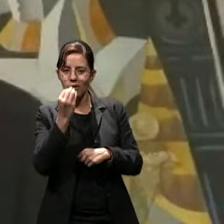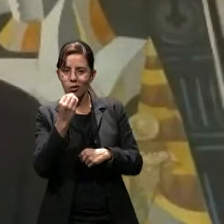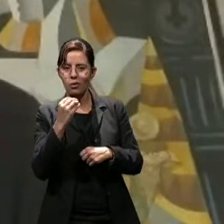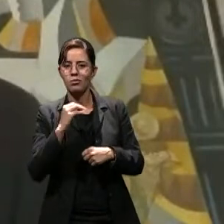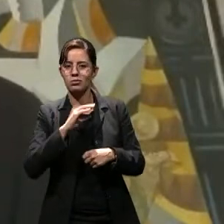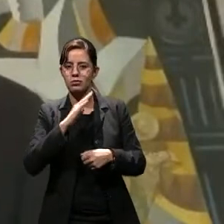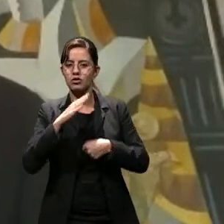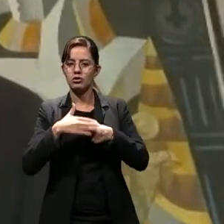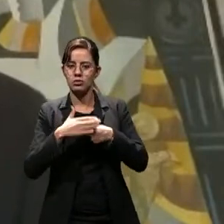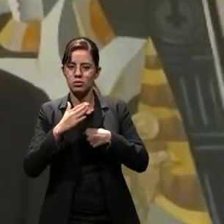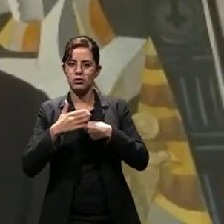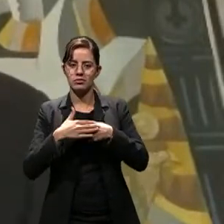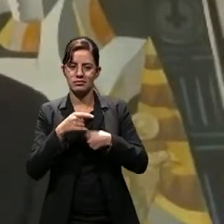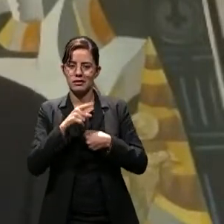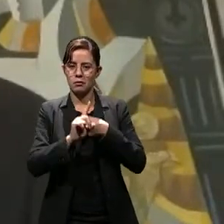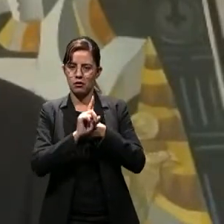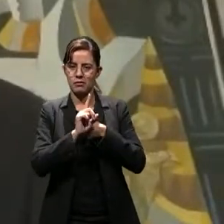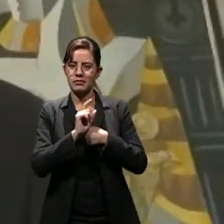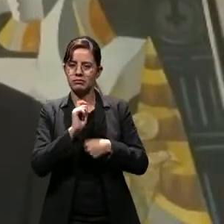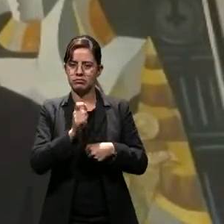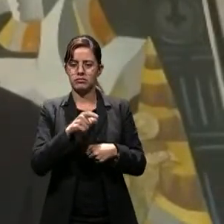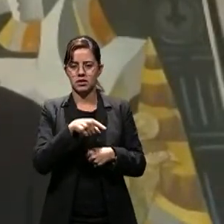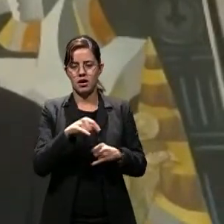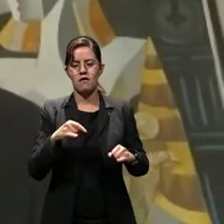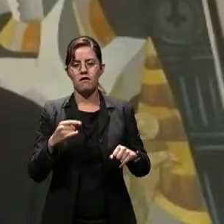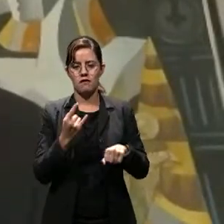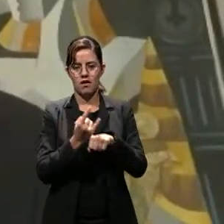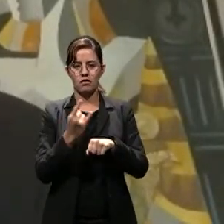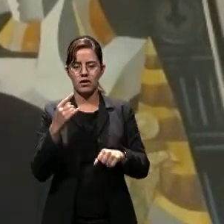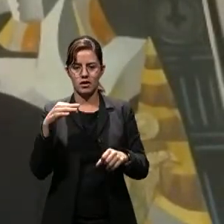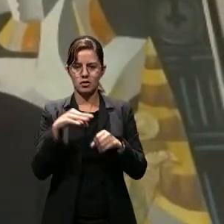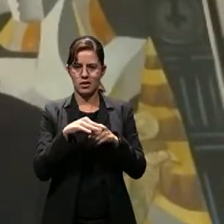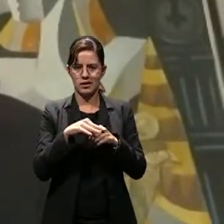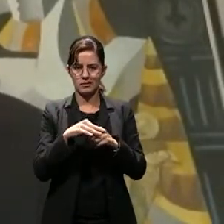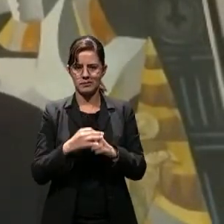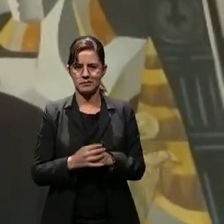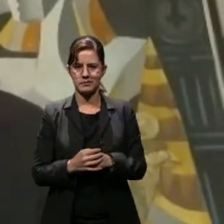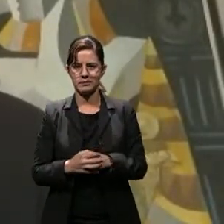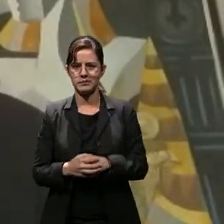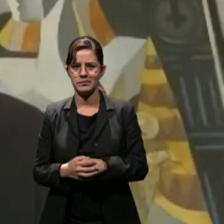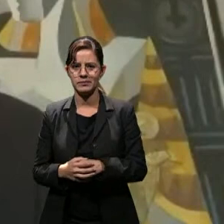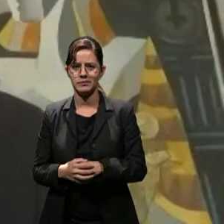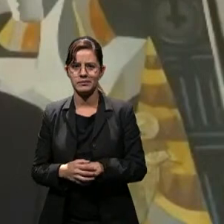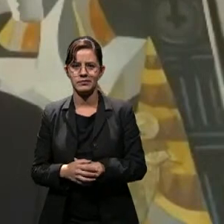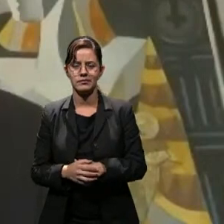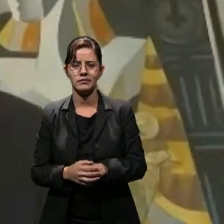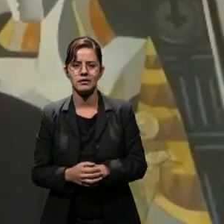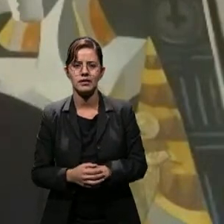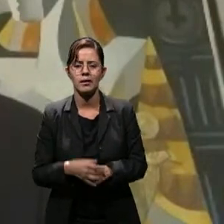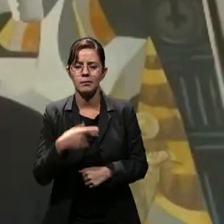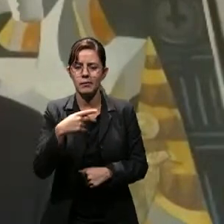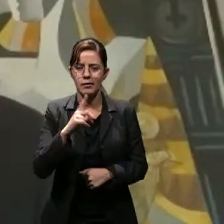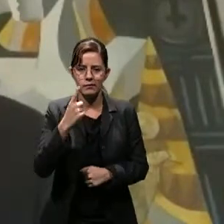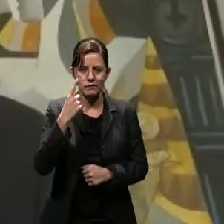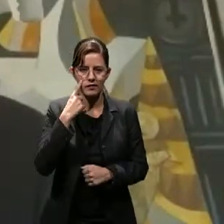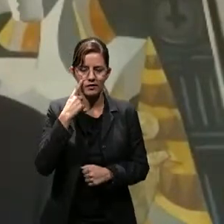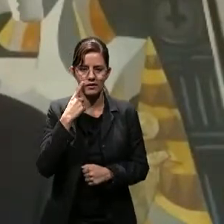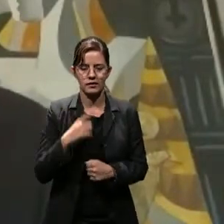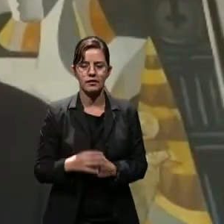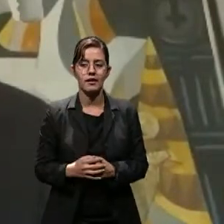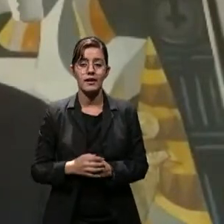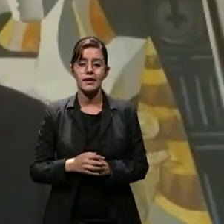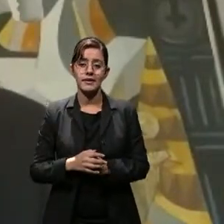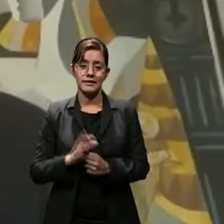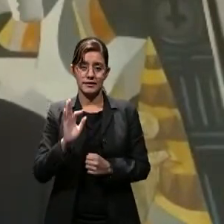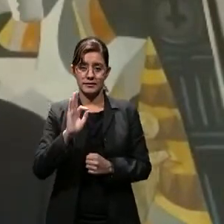it comes the wolf, which is fraud precisely. So what does this really mean? If